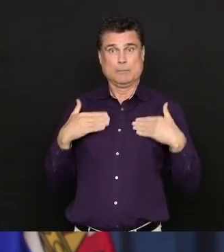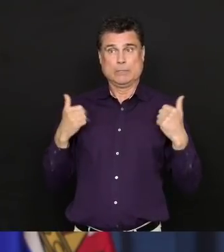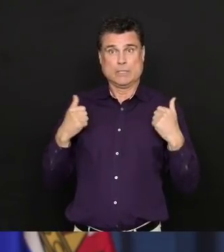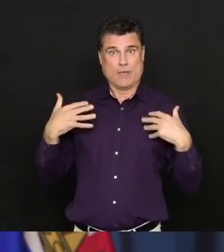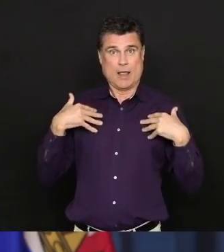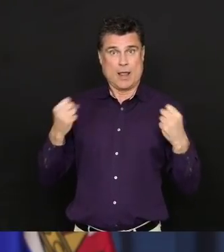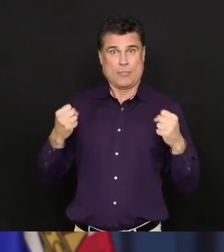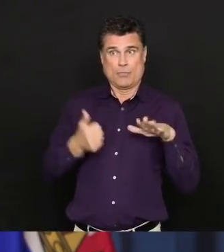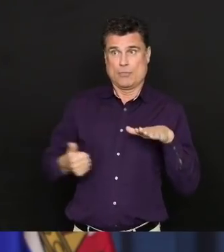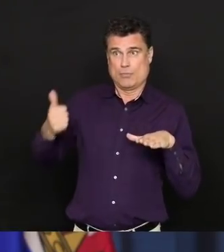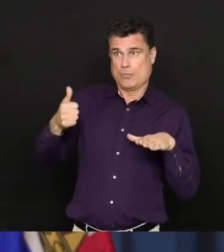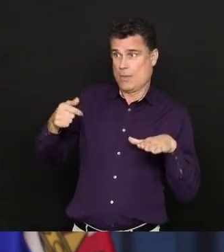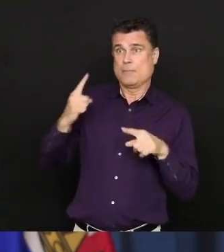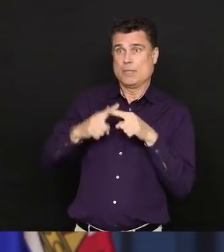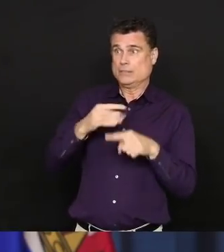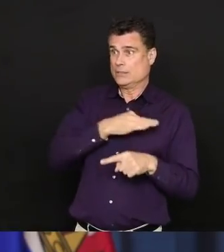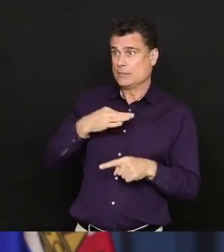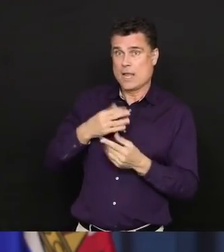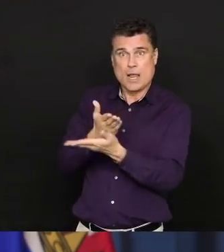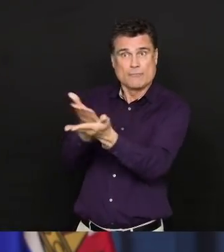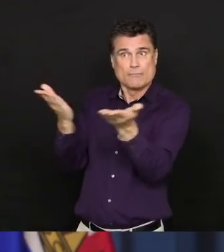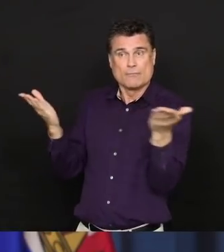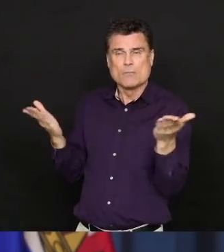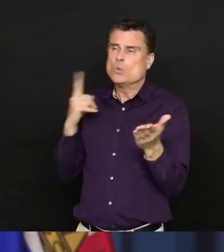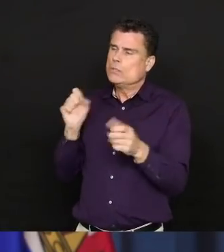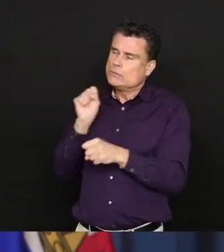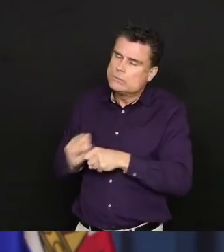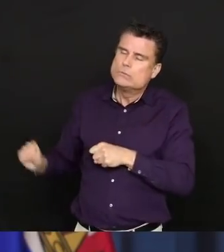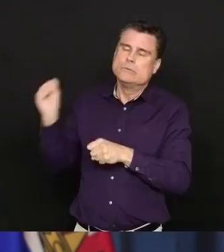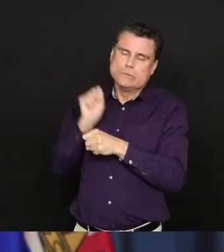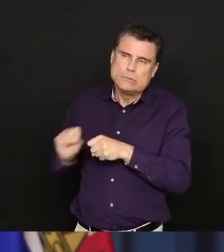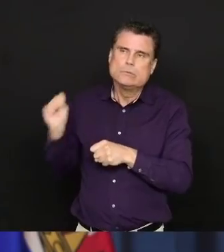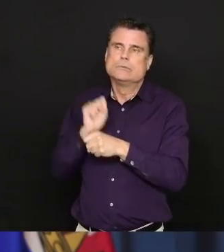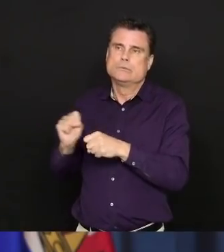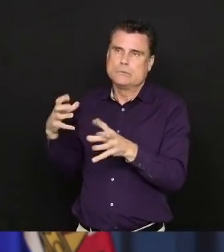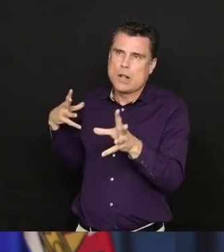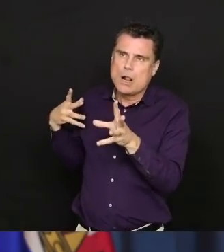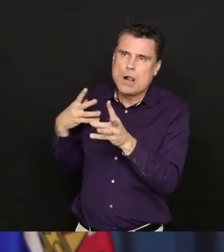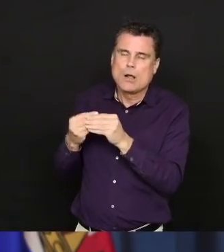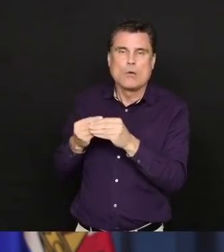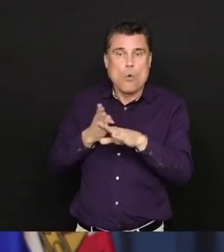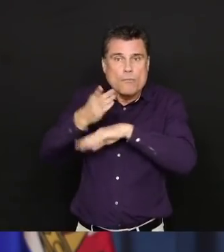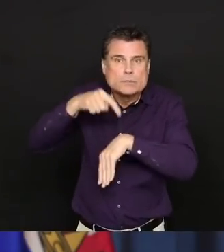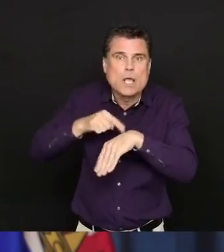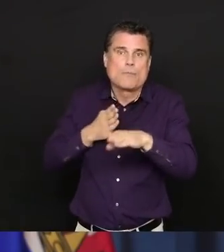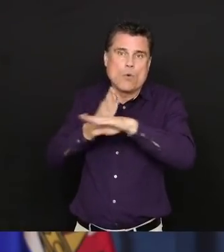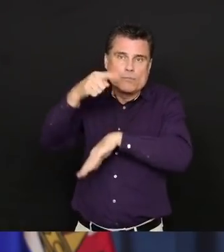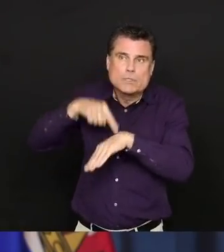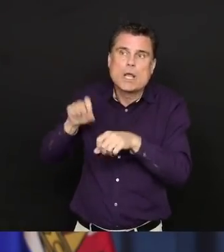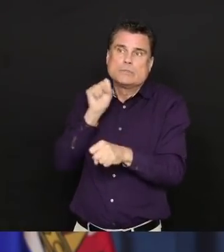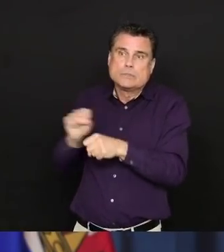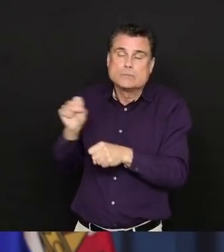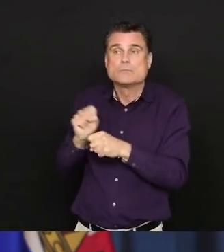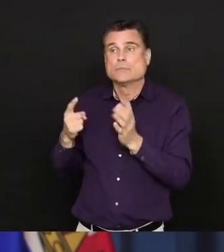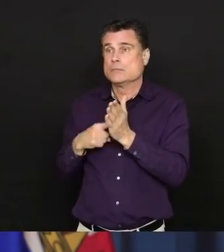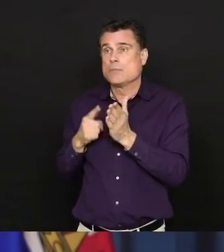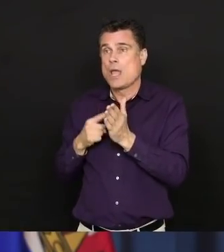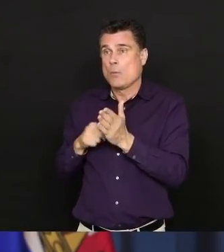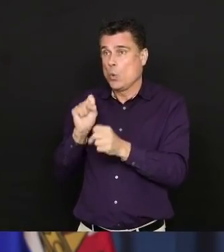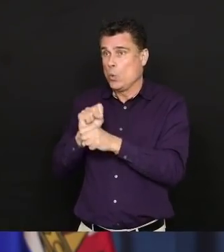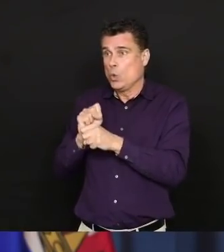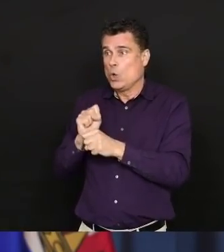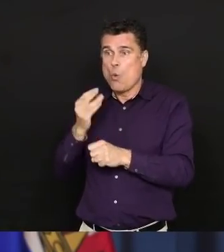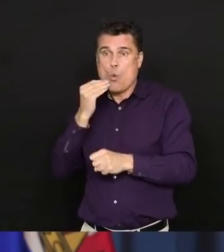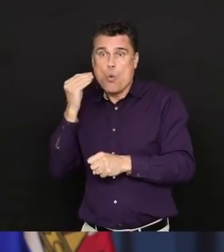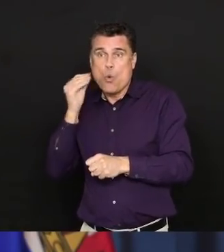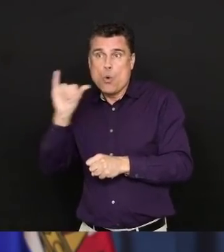doing unbelievable amounts of overtime every day, working hard, sometimes from home, sometimes in office,